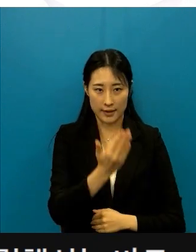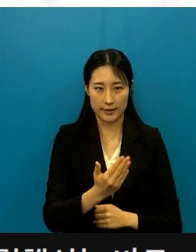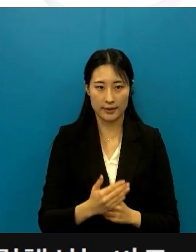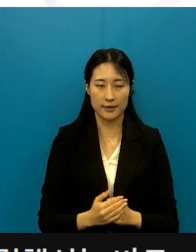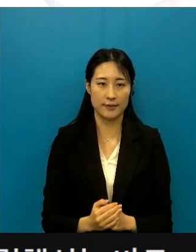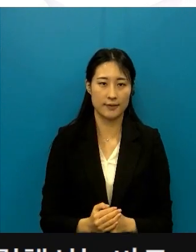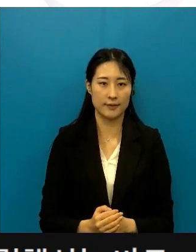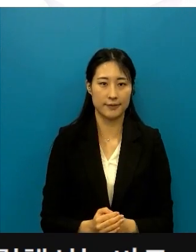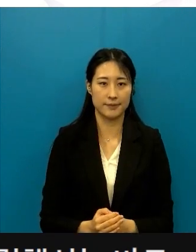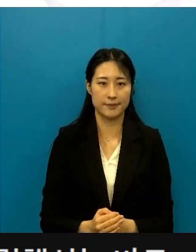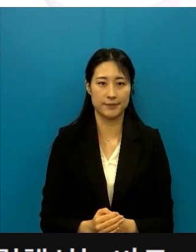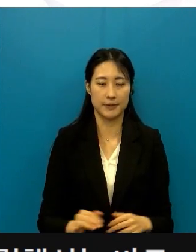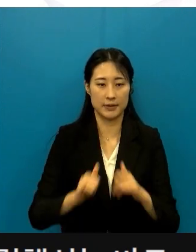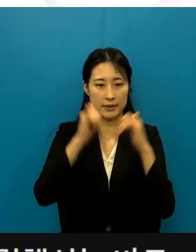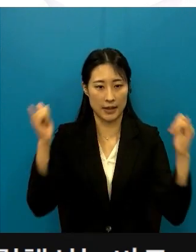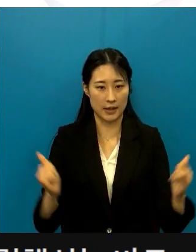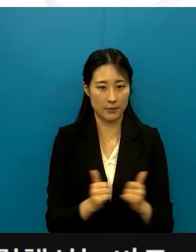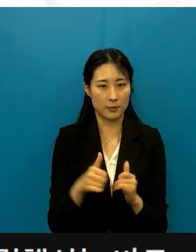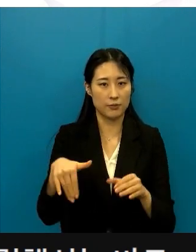this education,